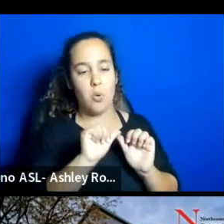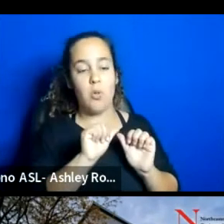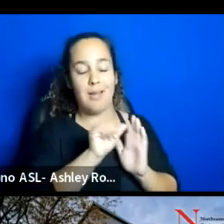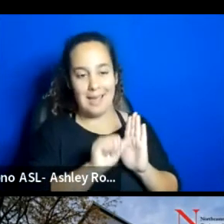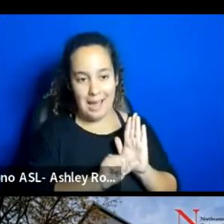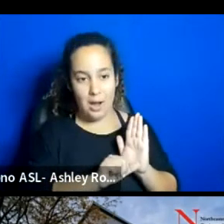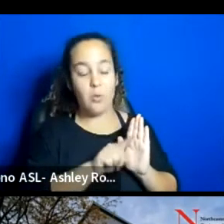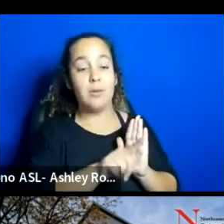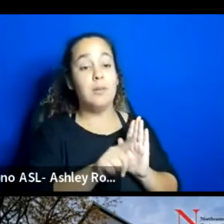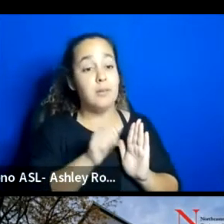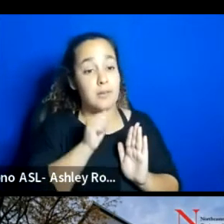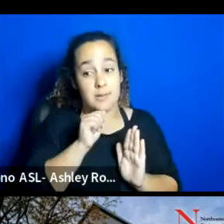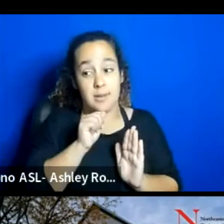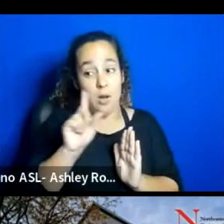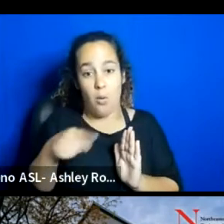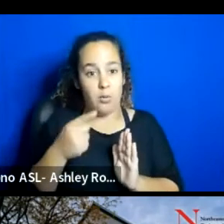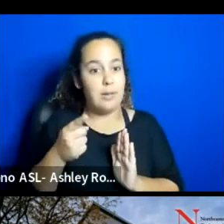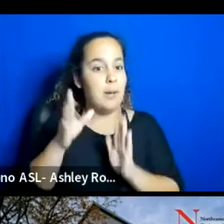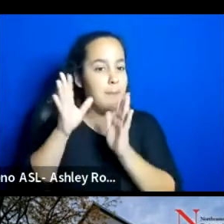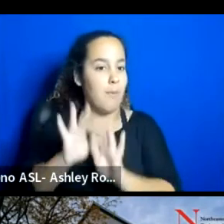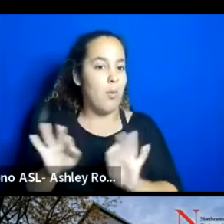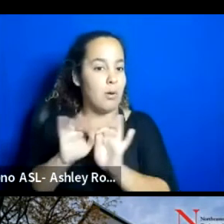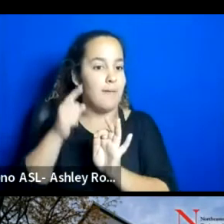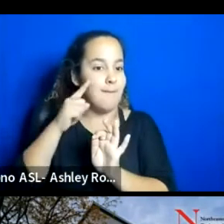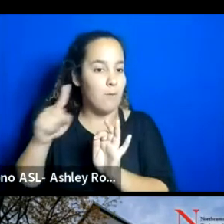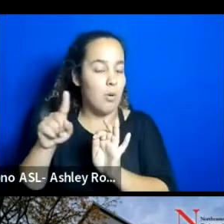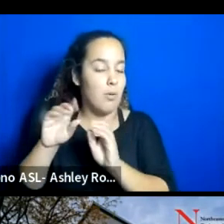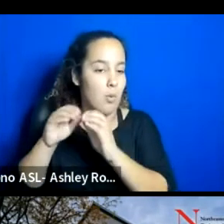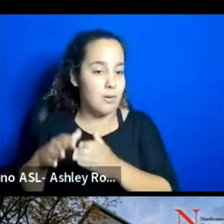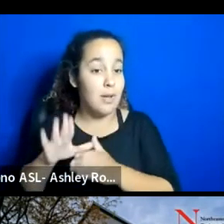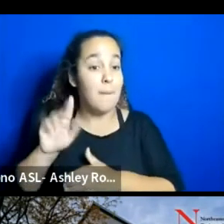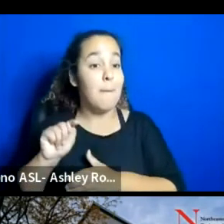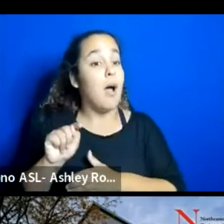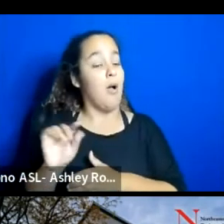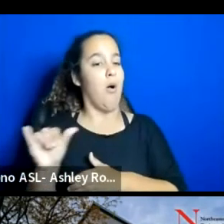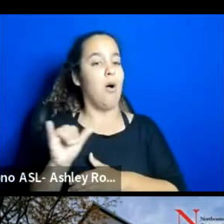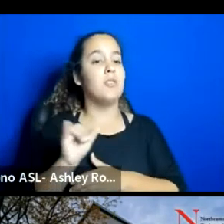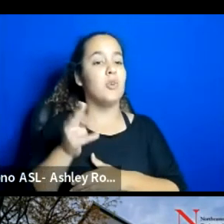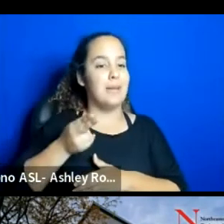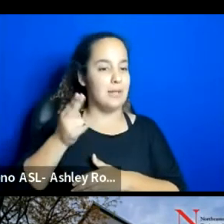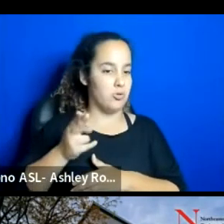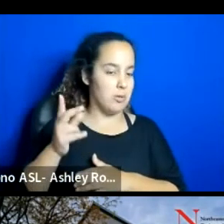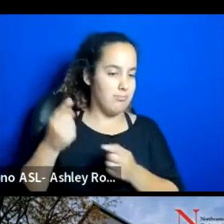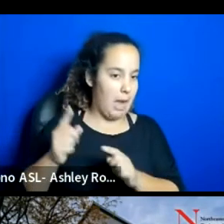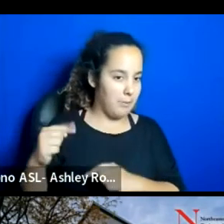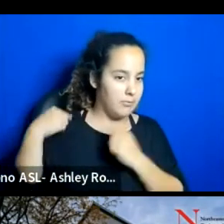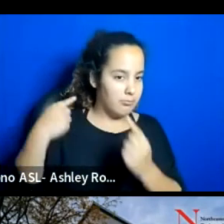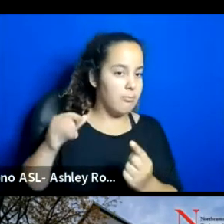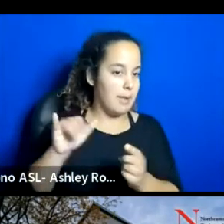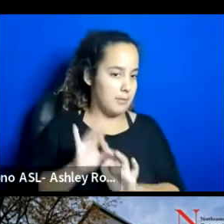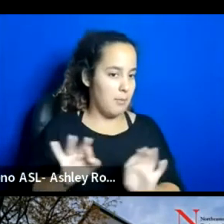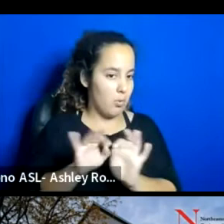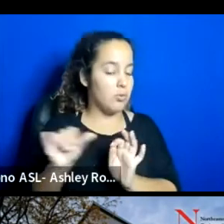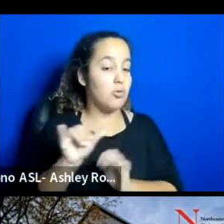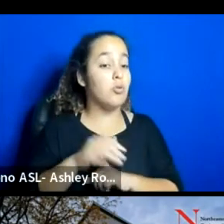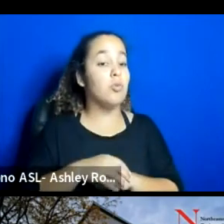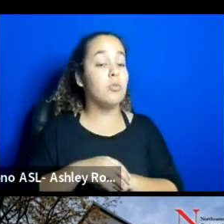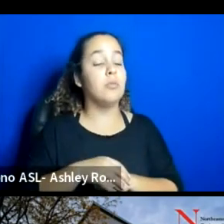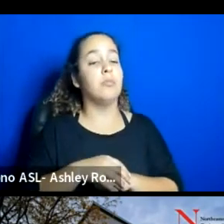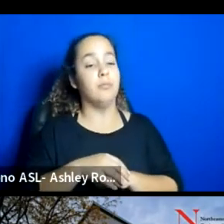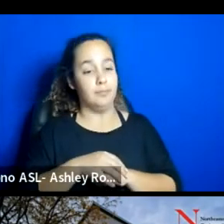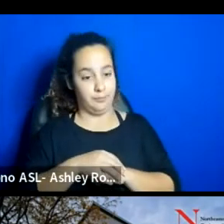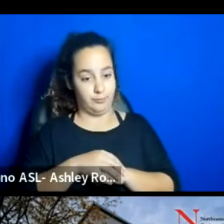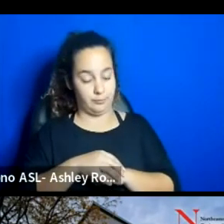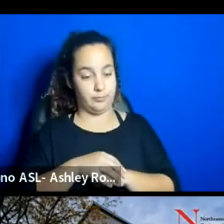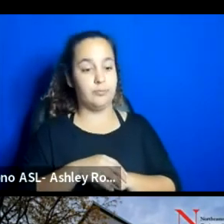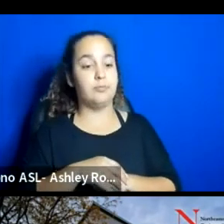for what they said, but also for what they did, their historicity. That is, the ways in which they were triggered and promoted,